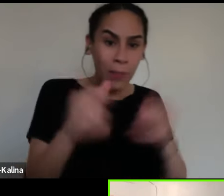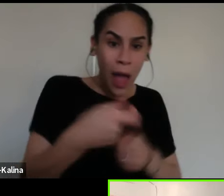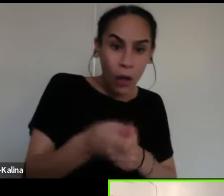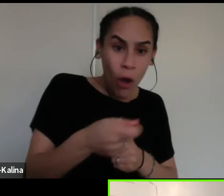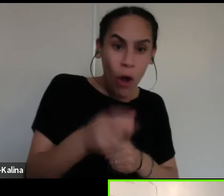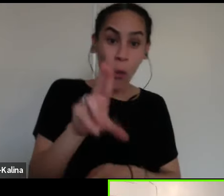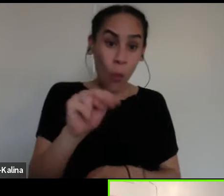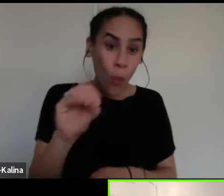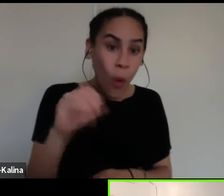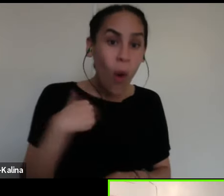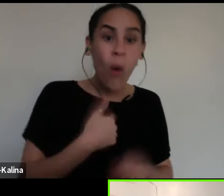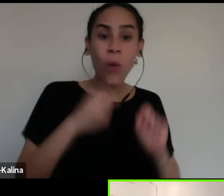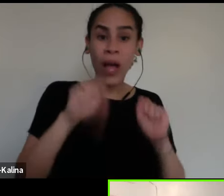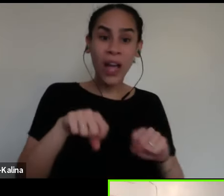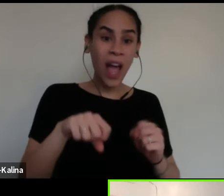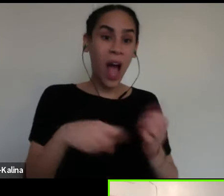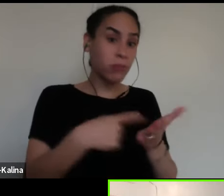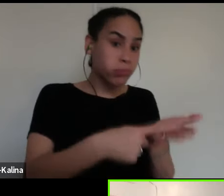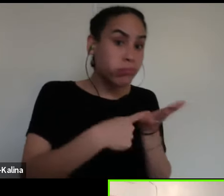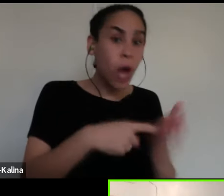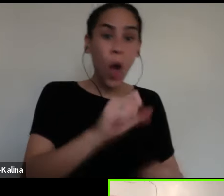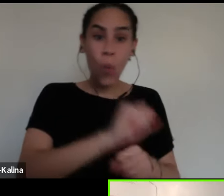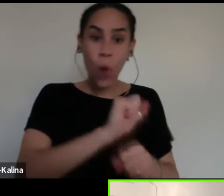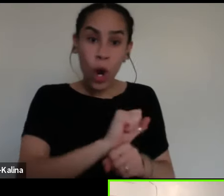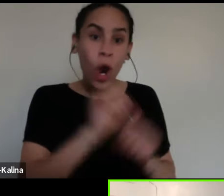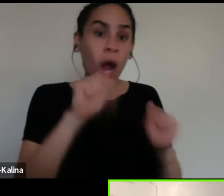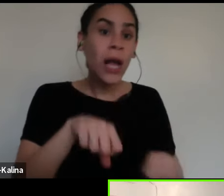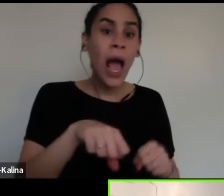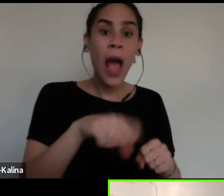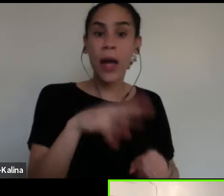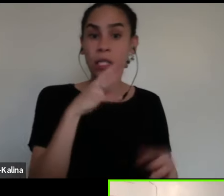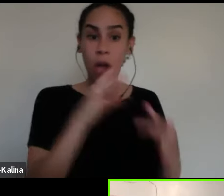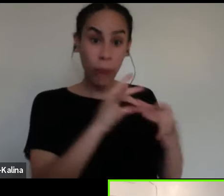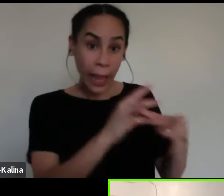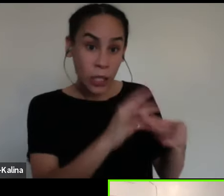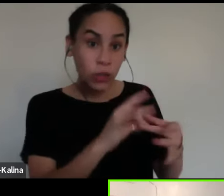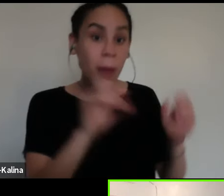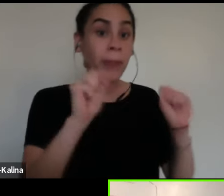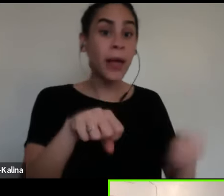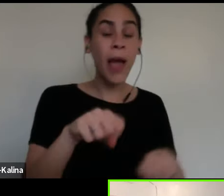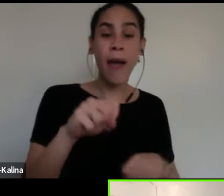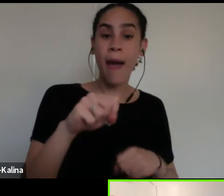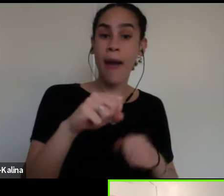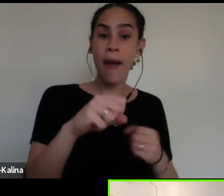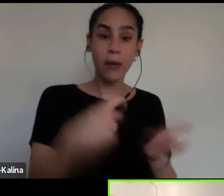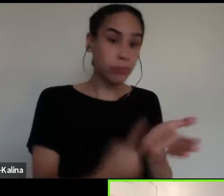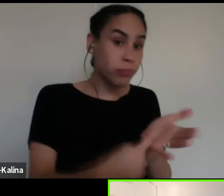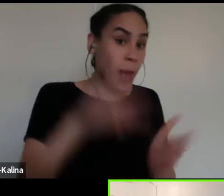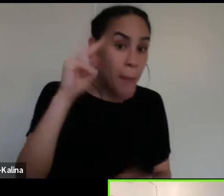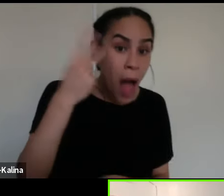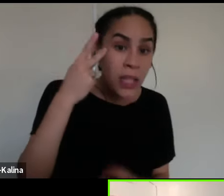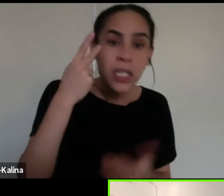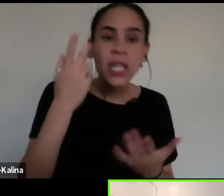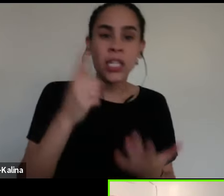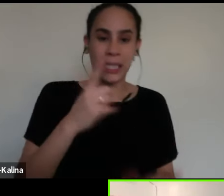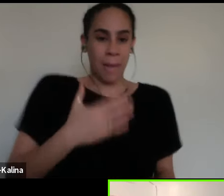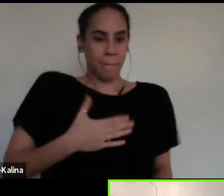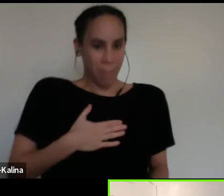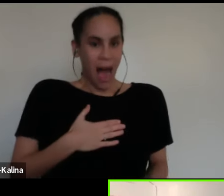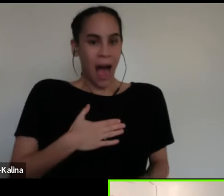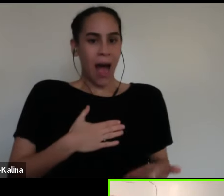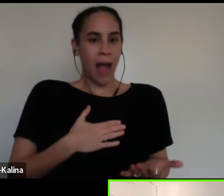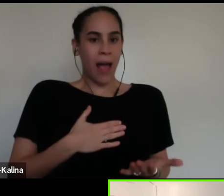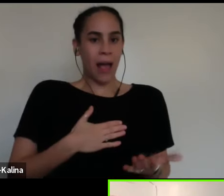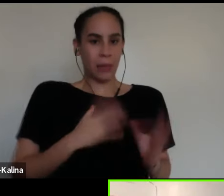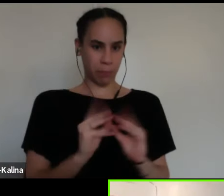can talk about work, we can talk about relationship, we can talk about politics. It's mine to control.